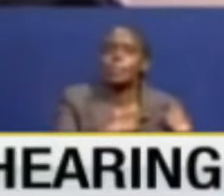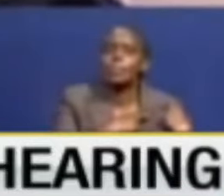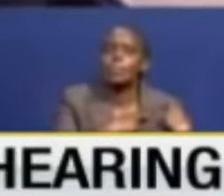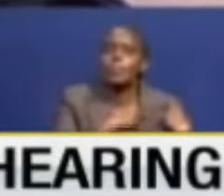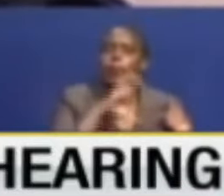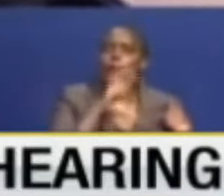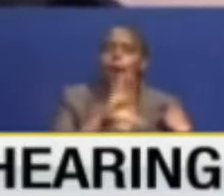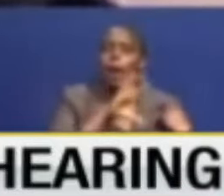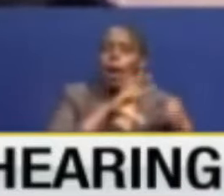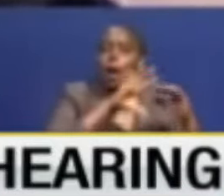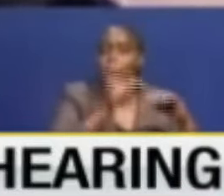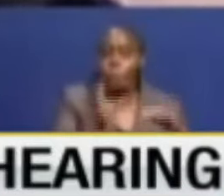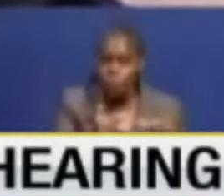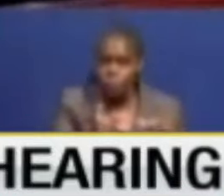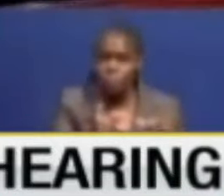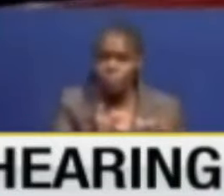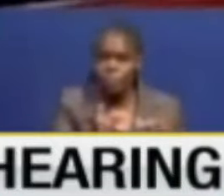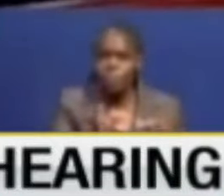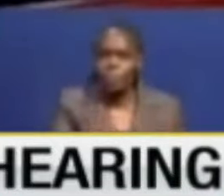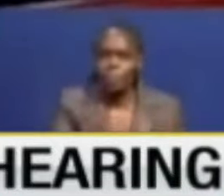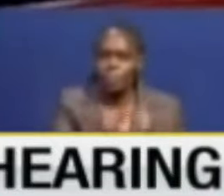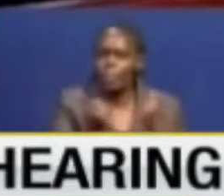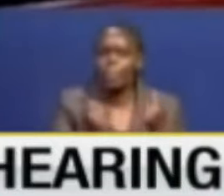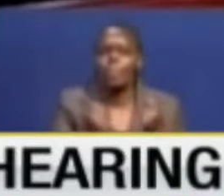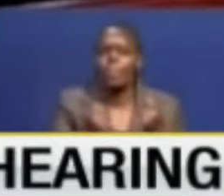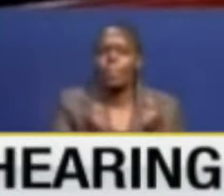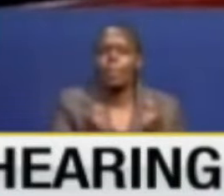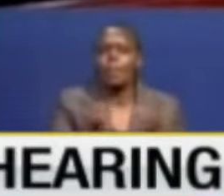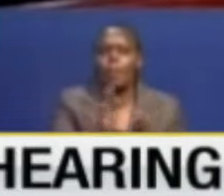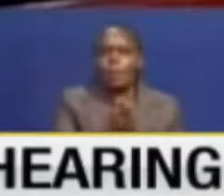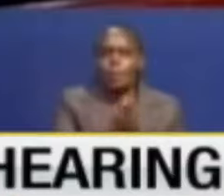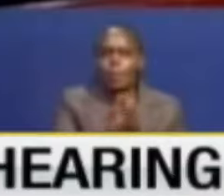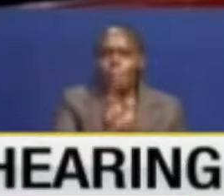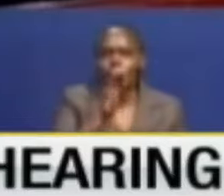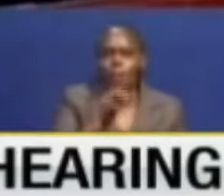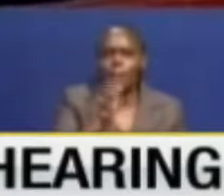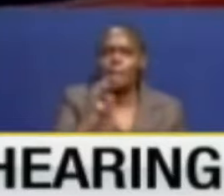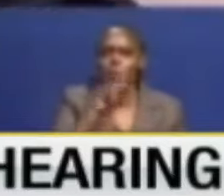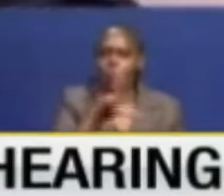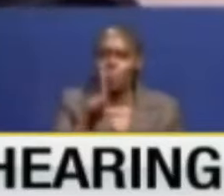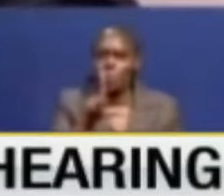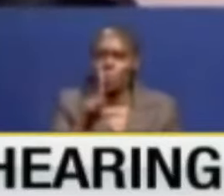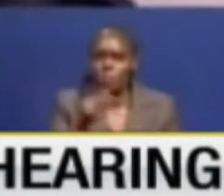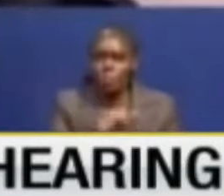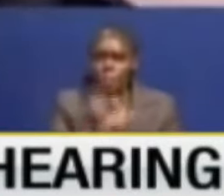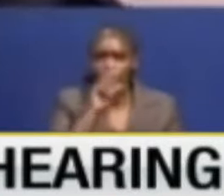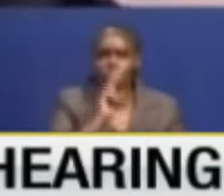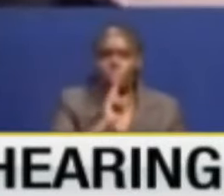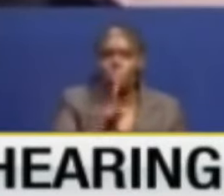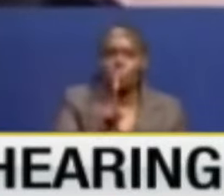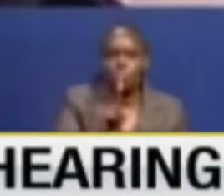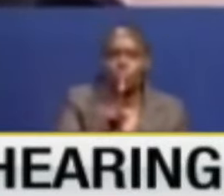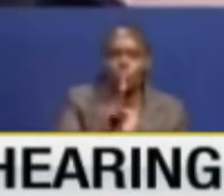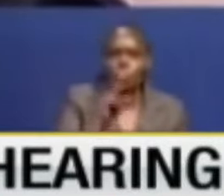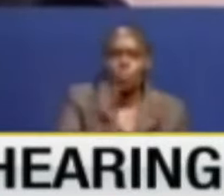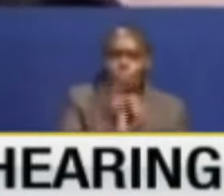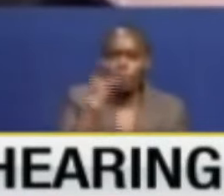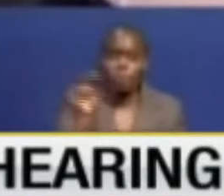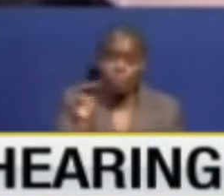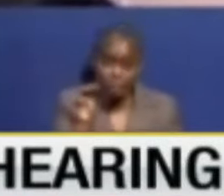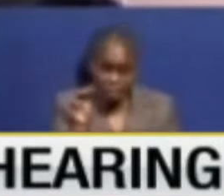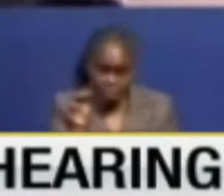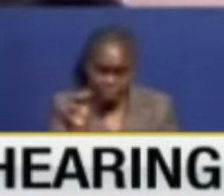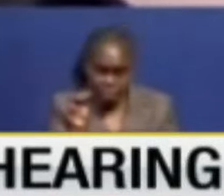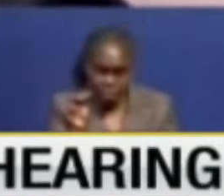that, as we speak, has embezzled courtesy of maintaining a manual payroll. Kenya shillings 212